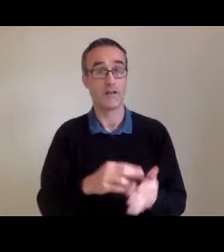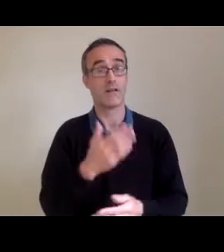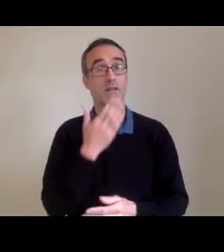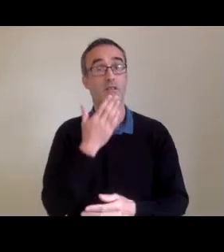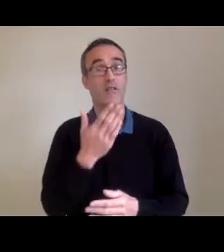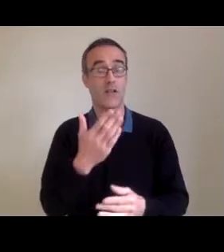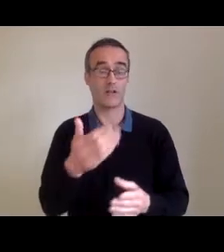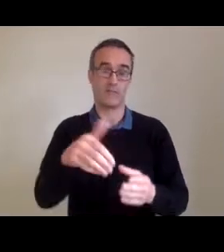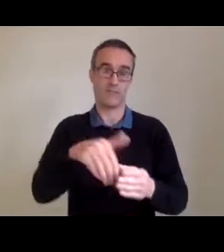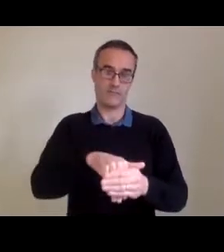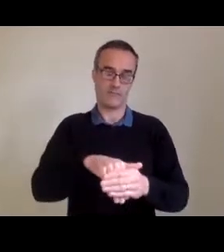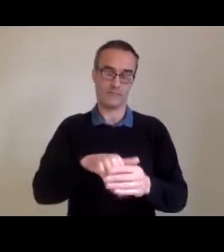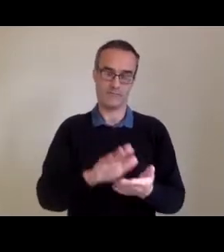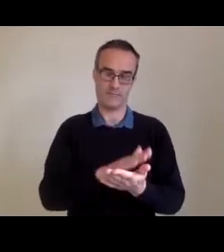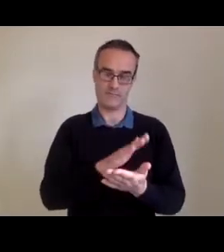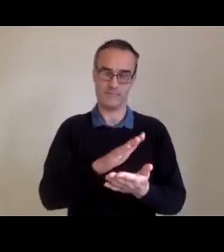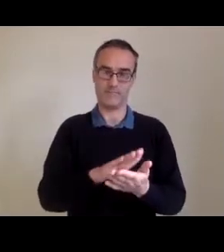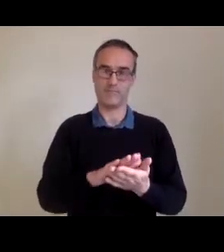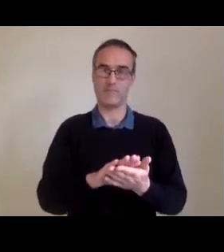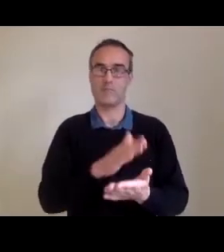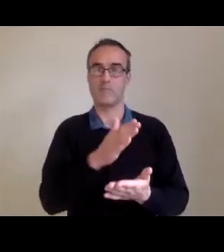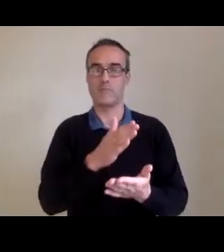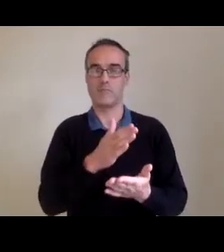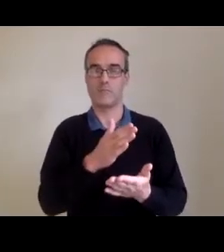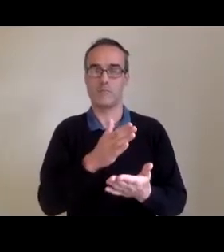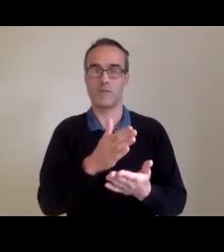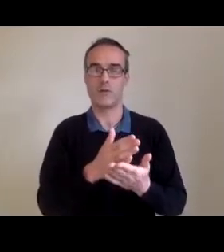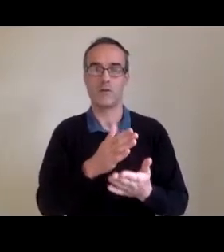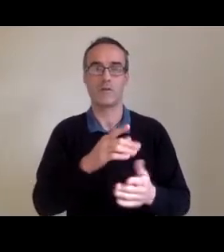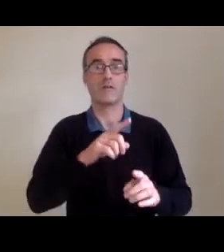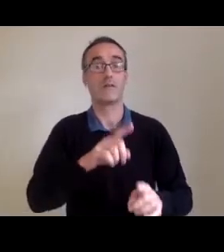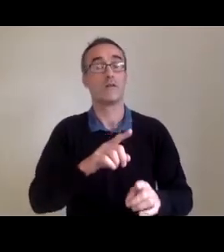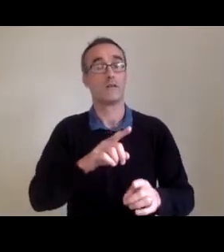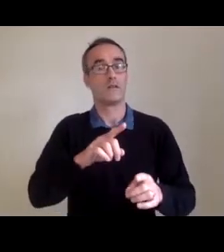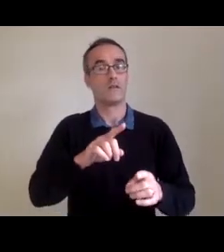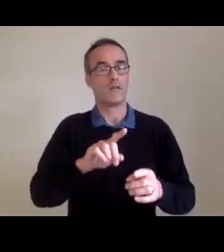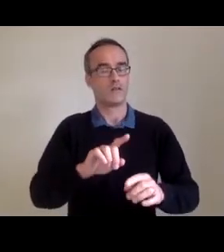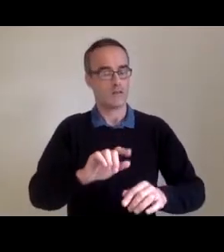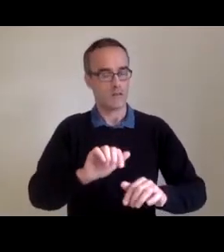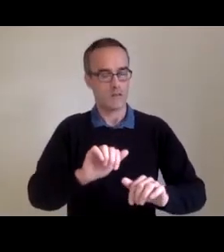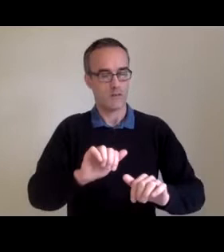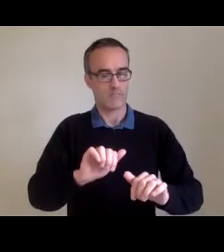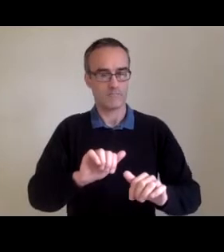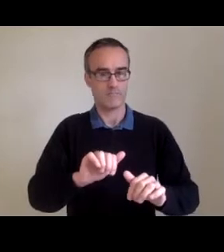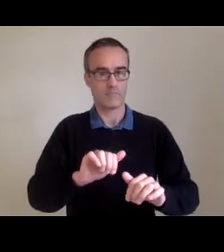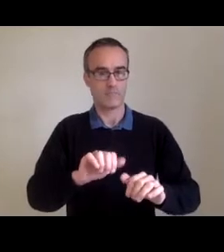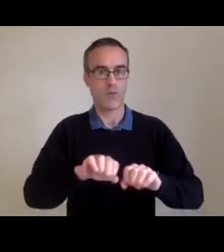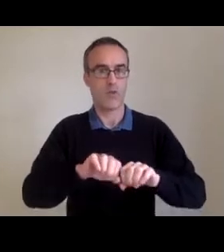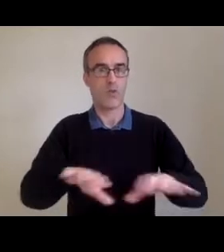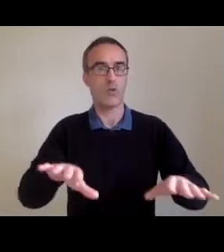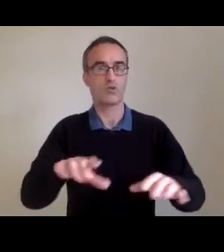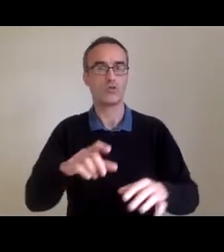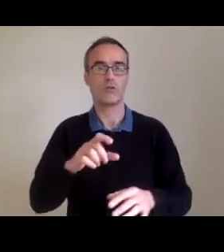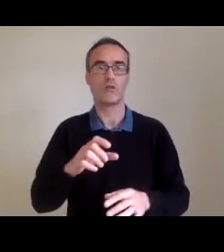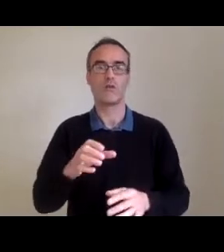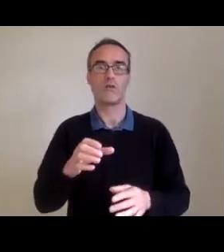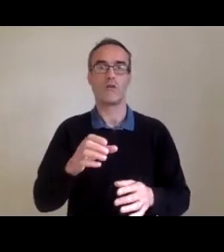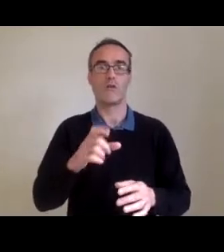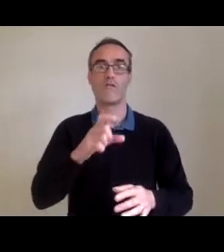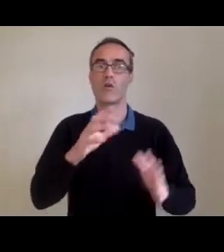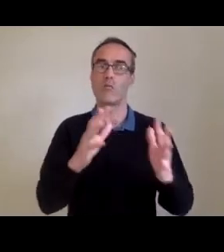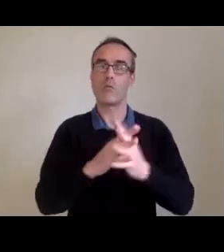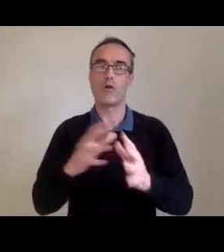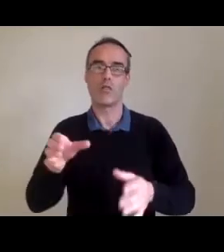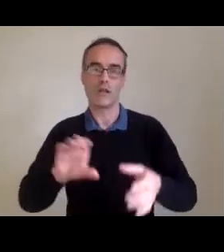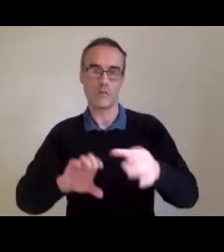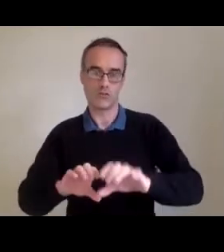the formal launch of the Federation of Commonwealth Chemical Science Societies, known as Commonwealth Chemistry. My name is Vicki